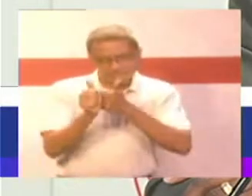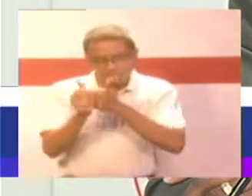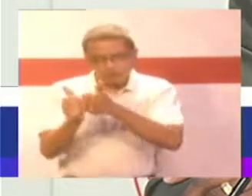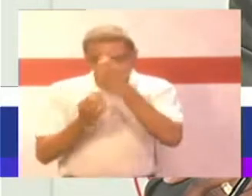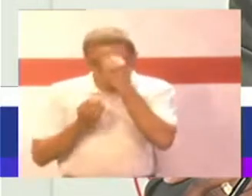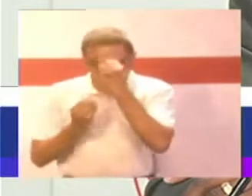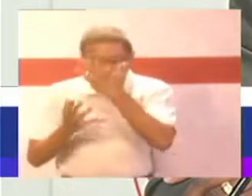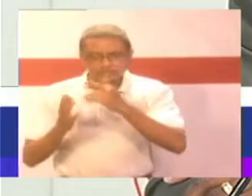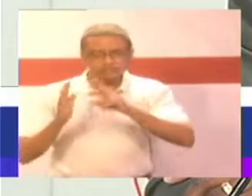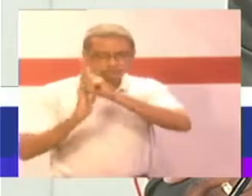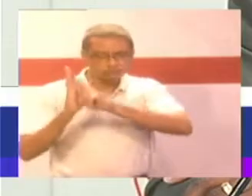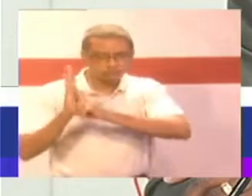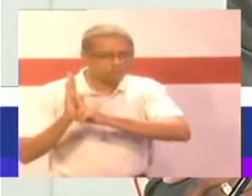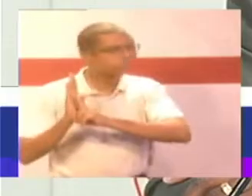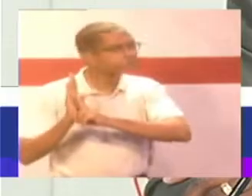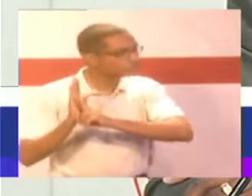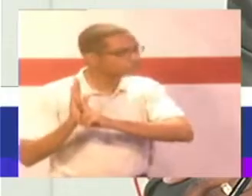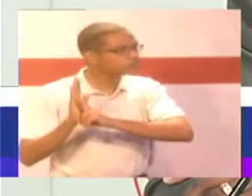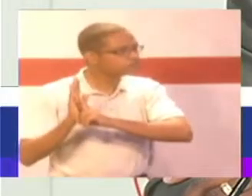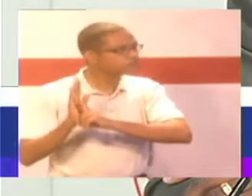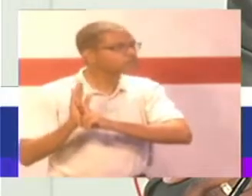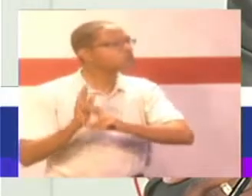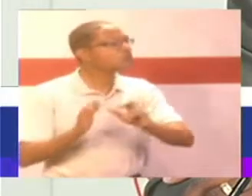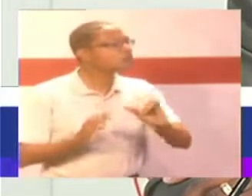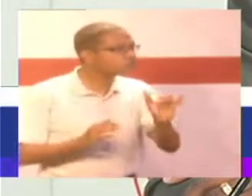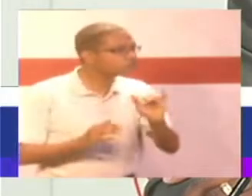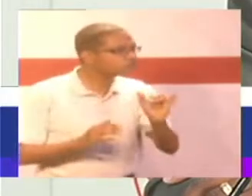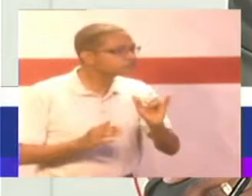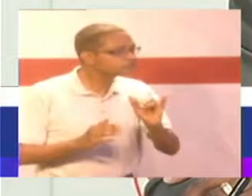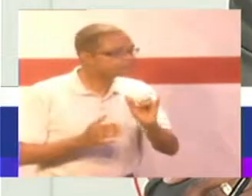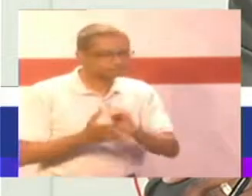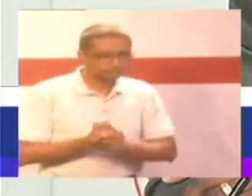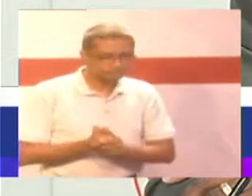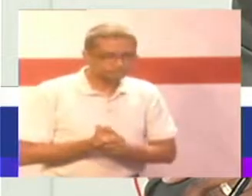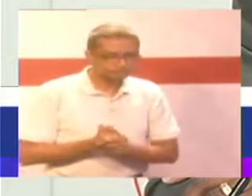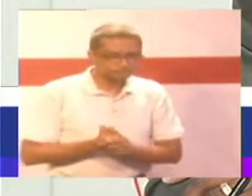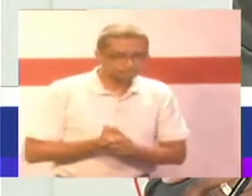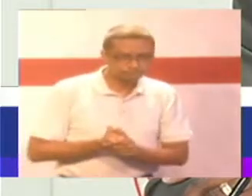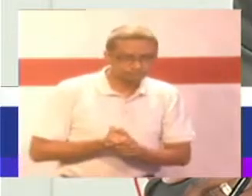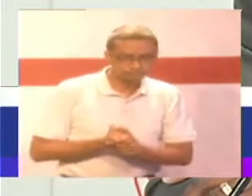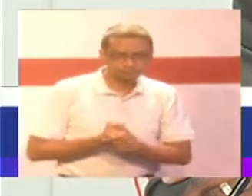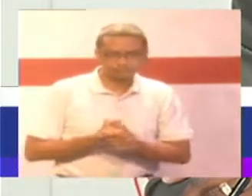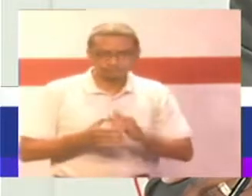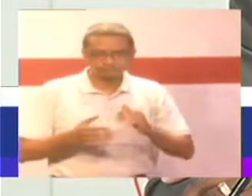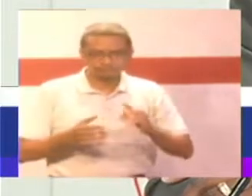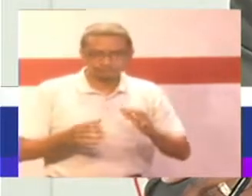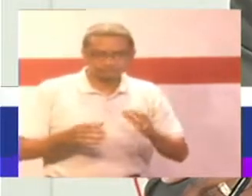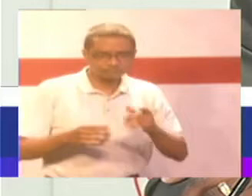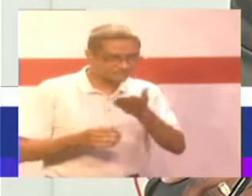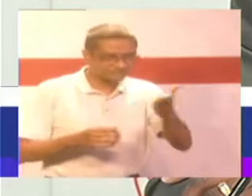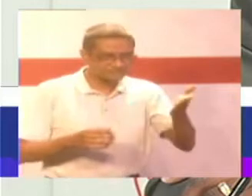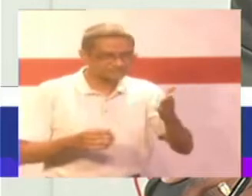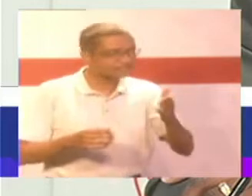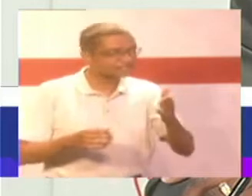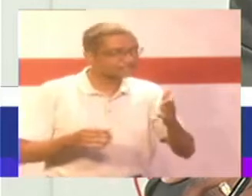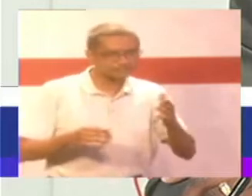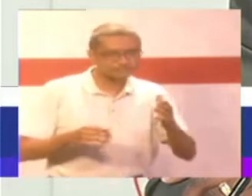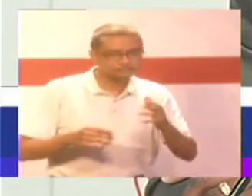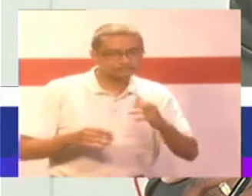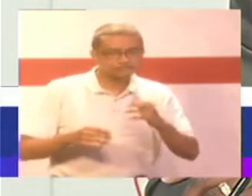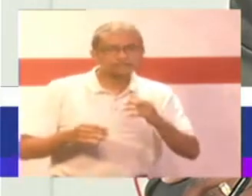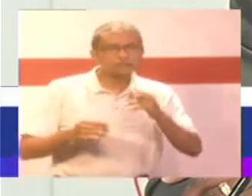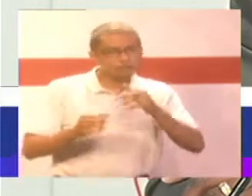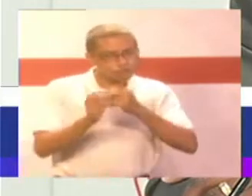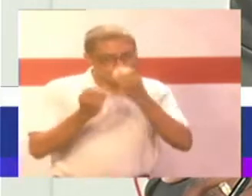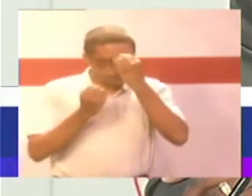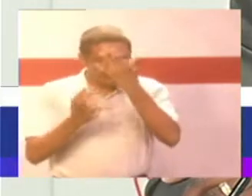regulations, in terms of not breaching the guidelines around participation in group activities. All